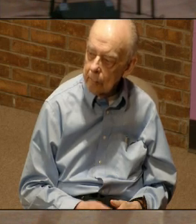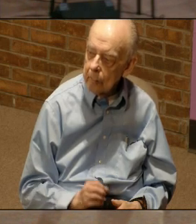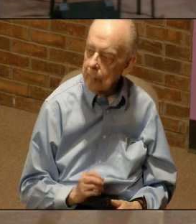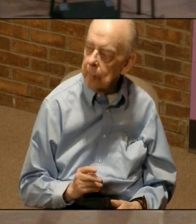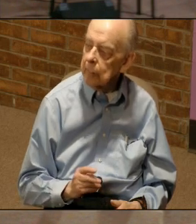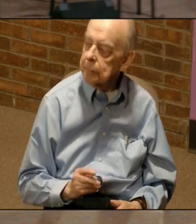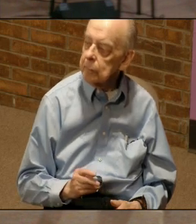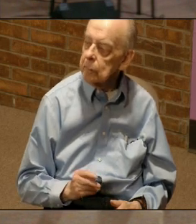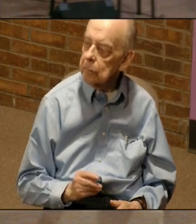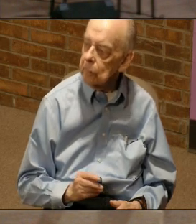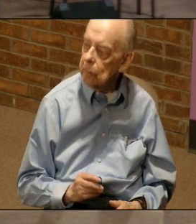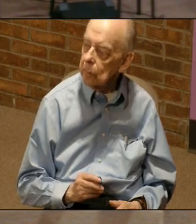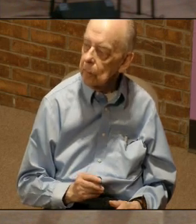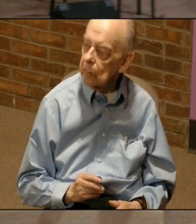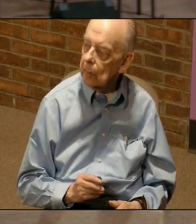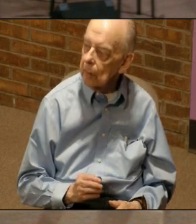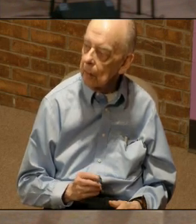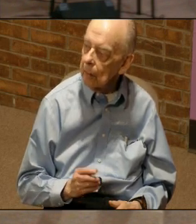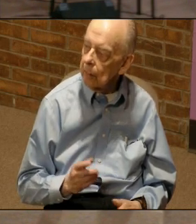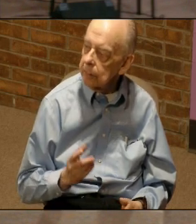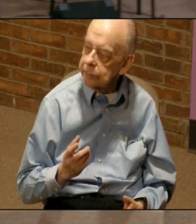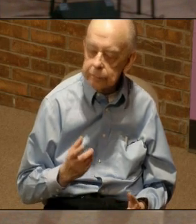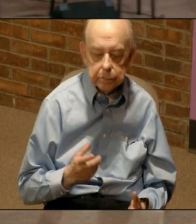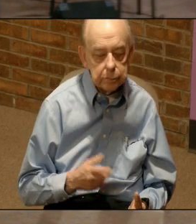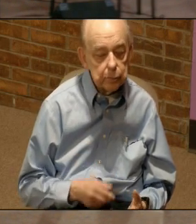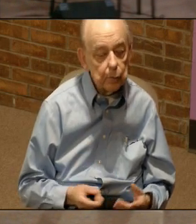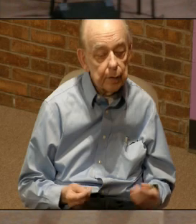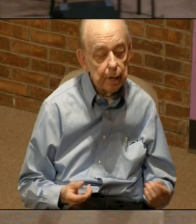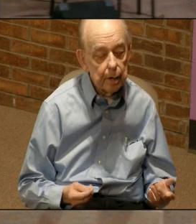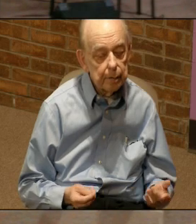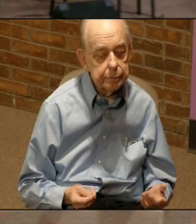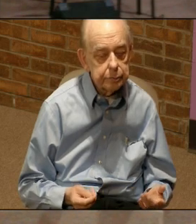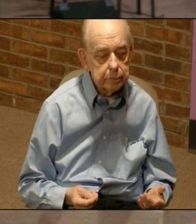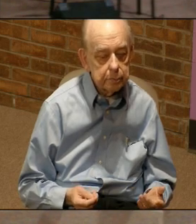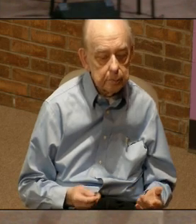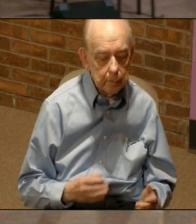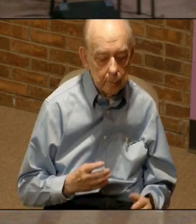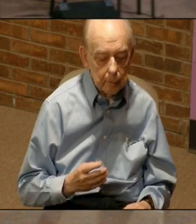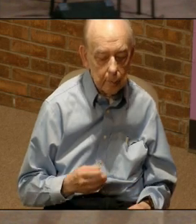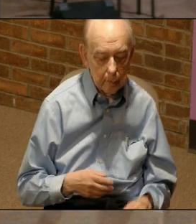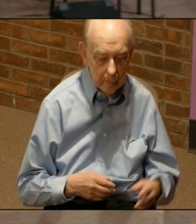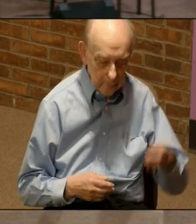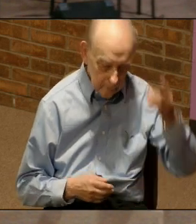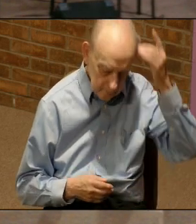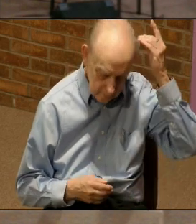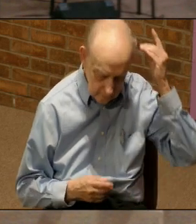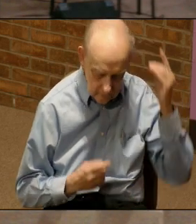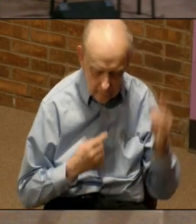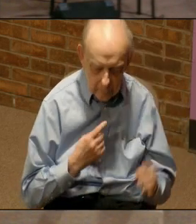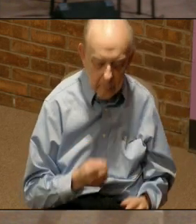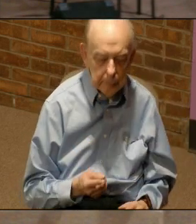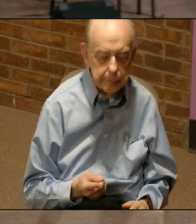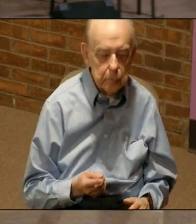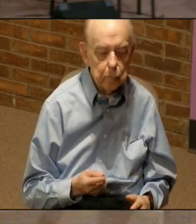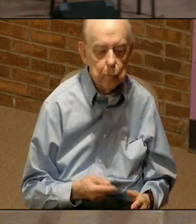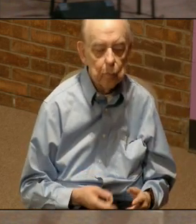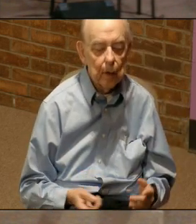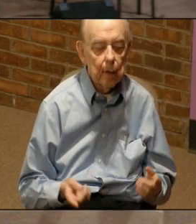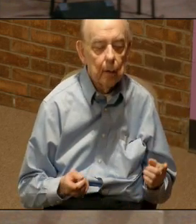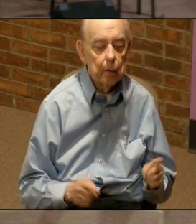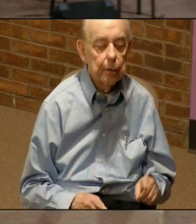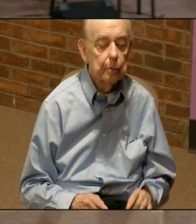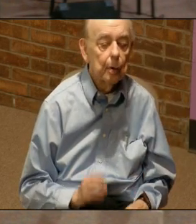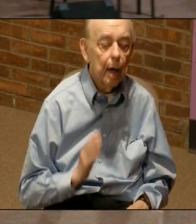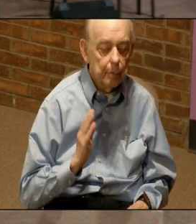Okay? So what did he do? He told Daniel, this is what's going